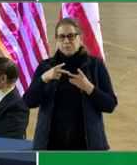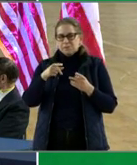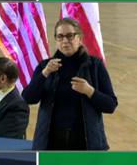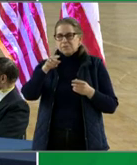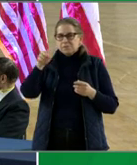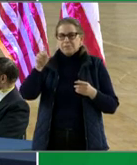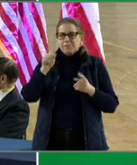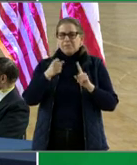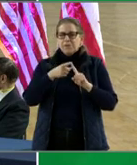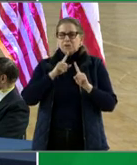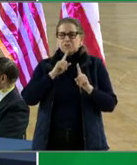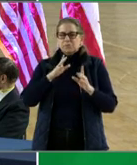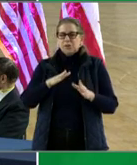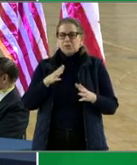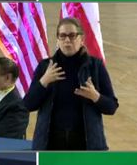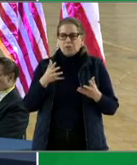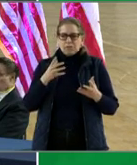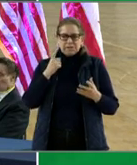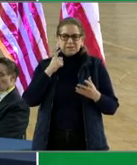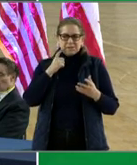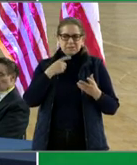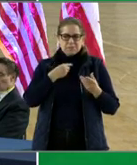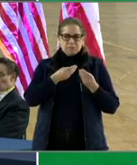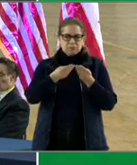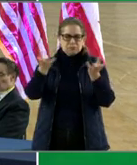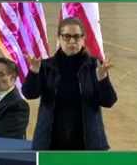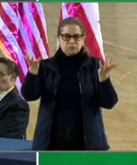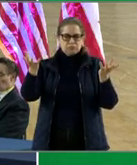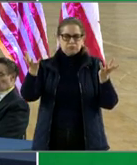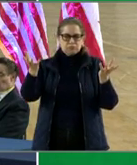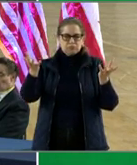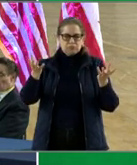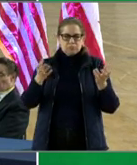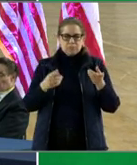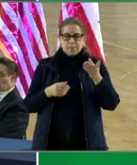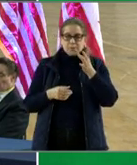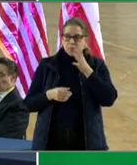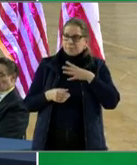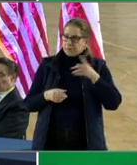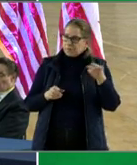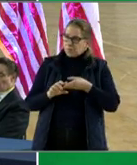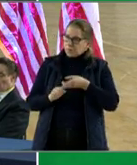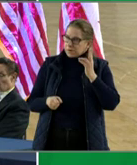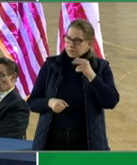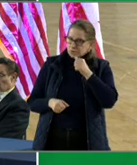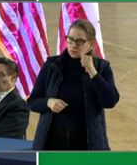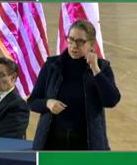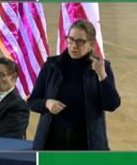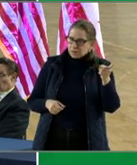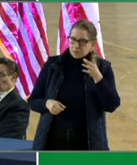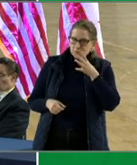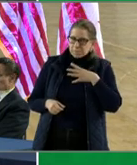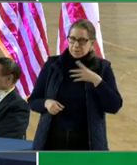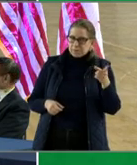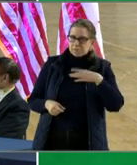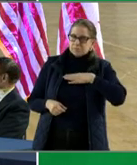last couple of days. Okay, but she resigned yesterday. But the other thing, inadequate support, fear for the kids.